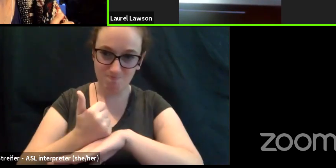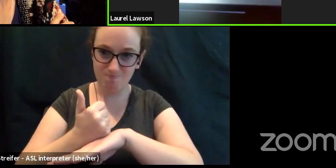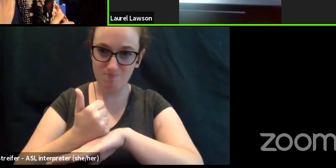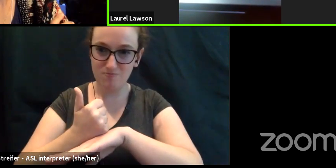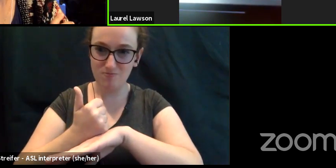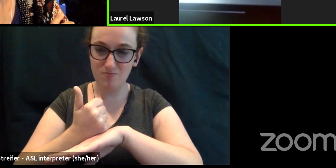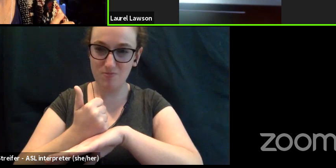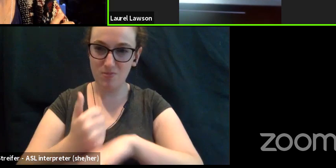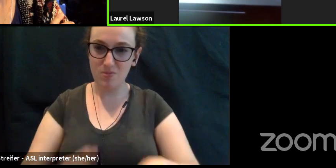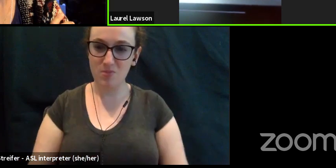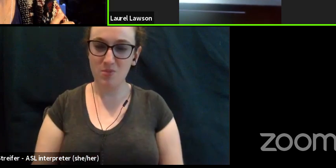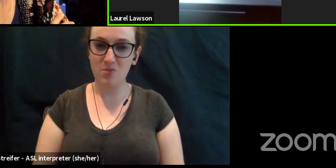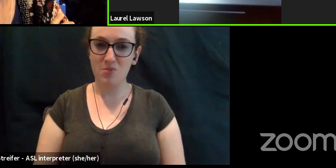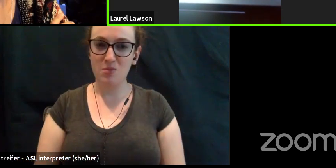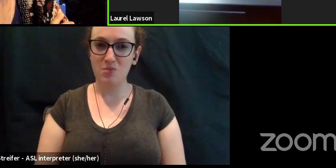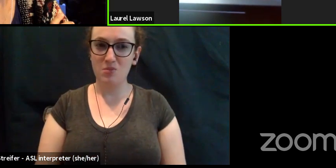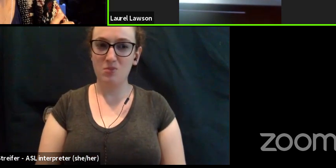really